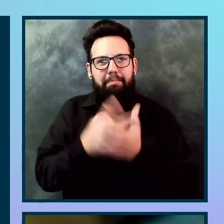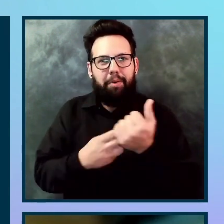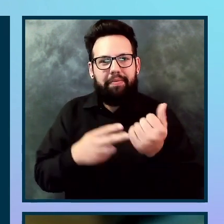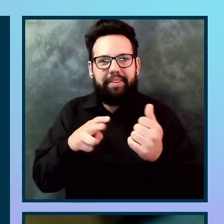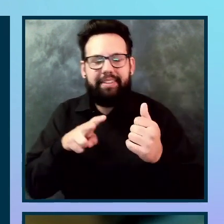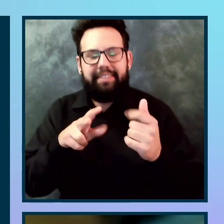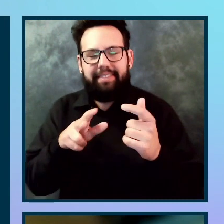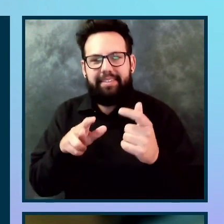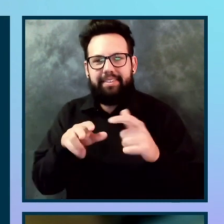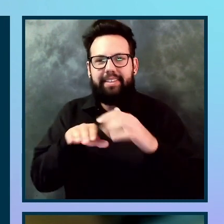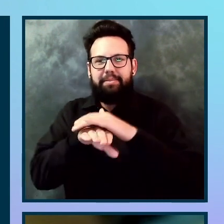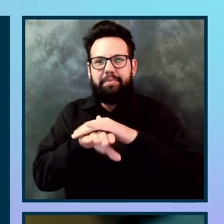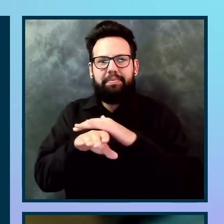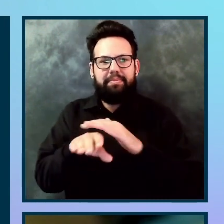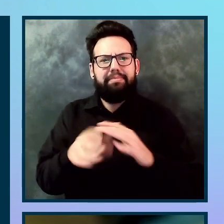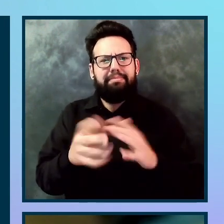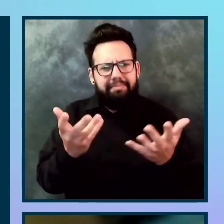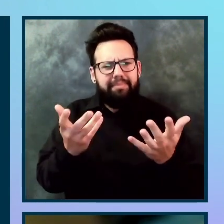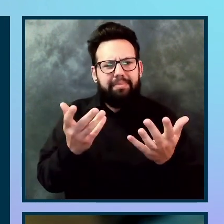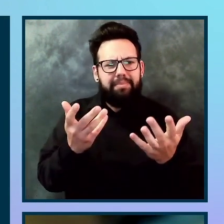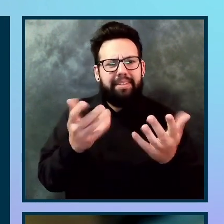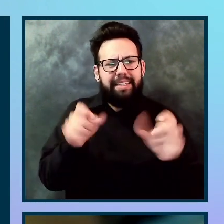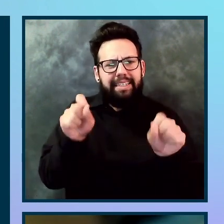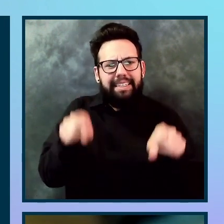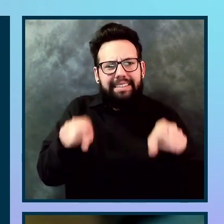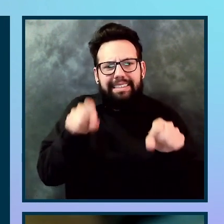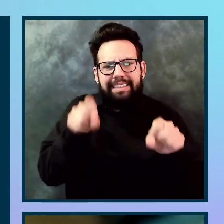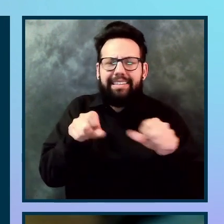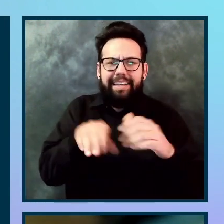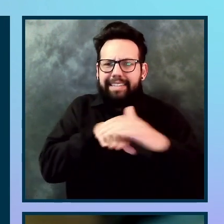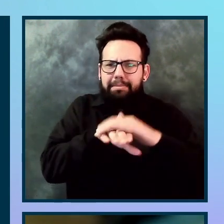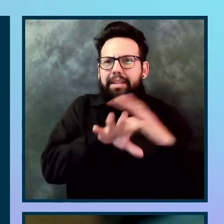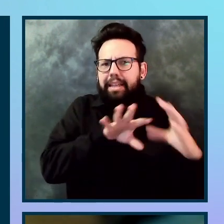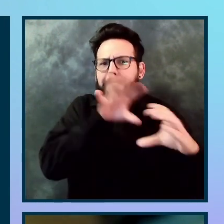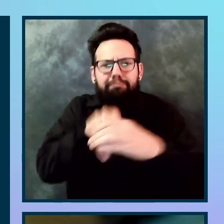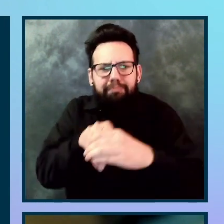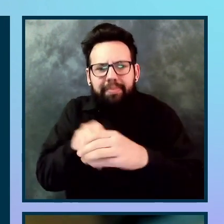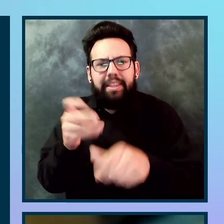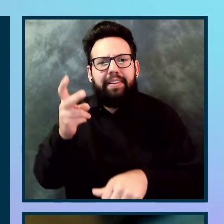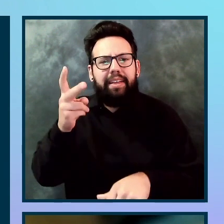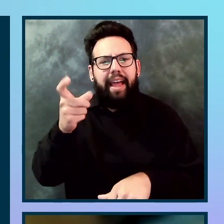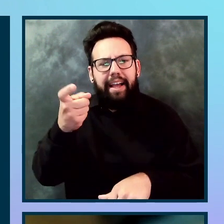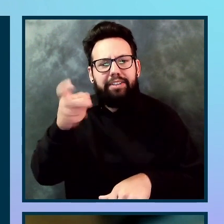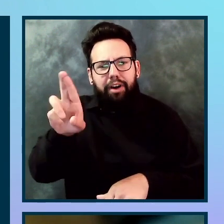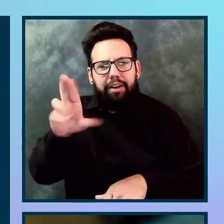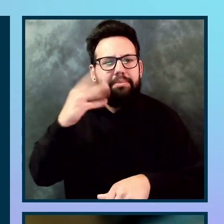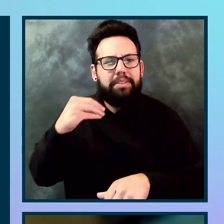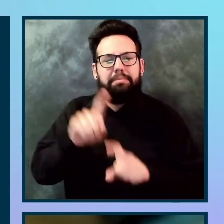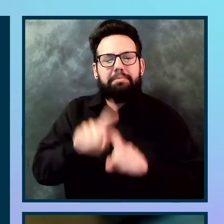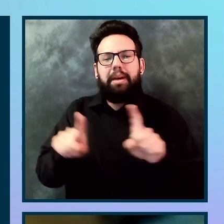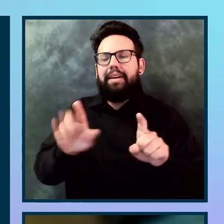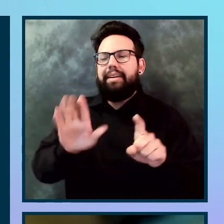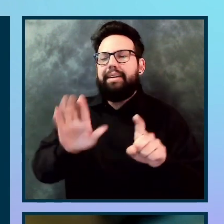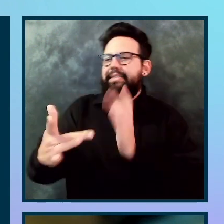this is, yes, we can add some bits of accessibility into XR experiences, but the current technology has inherent